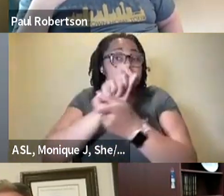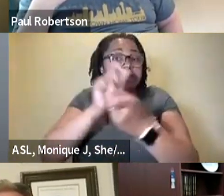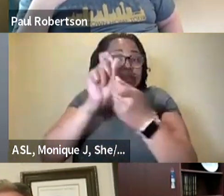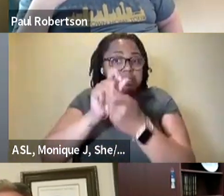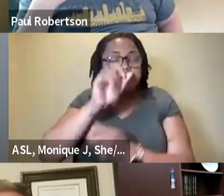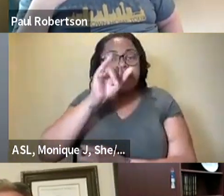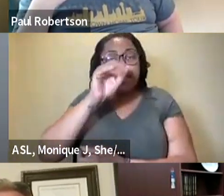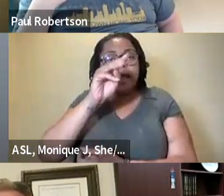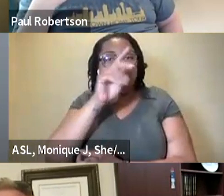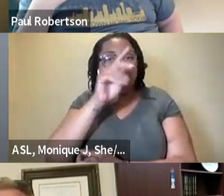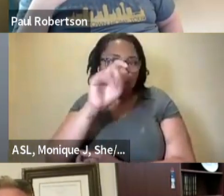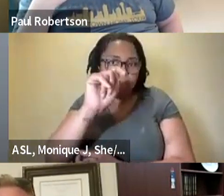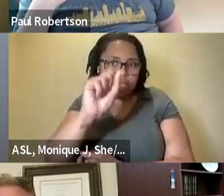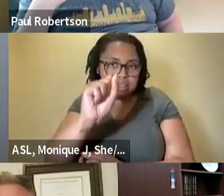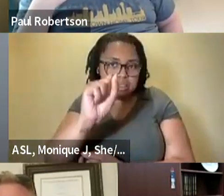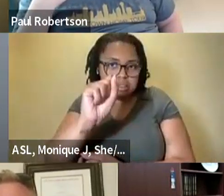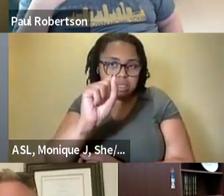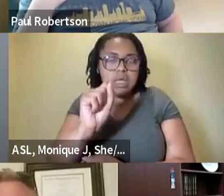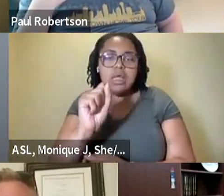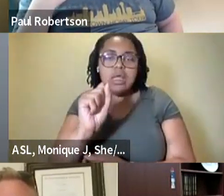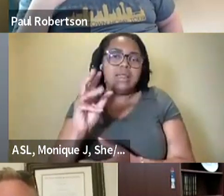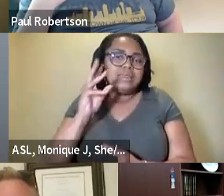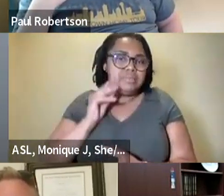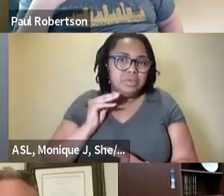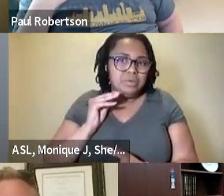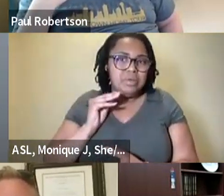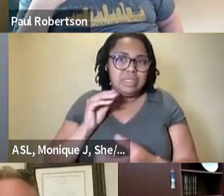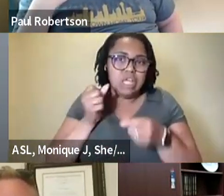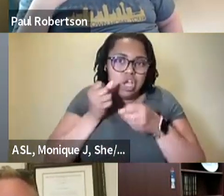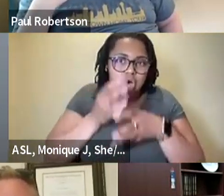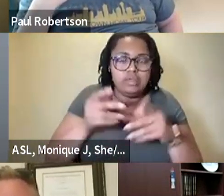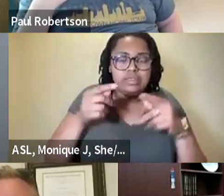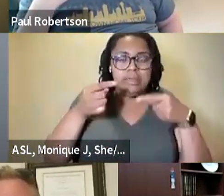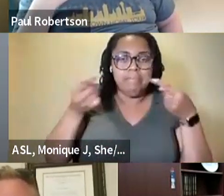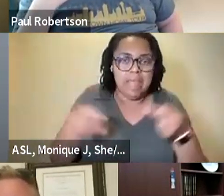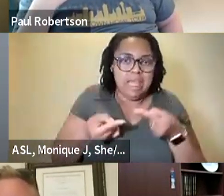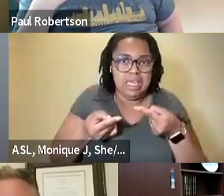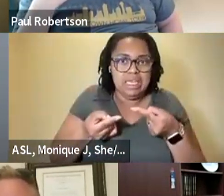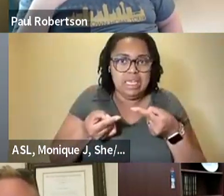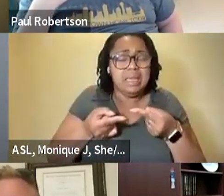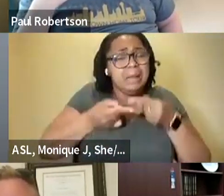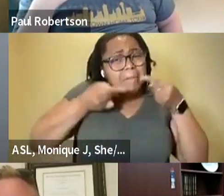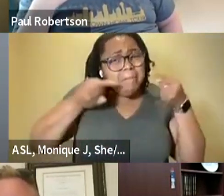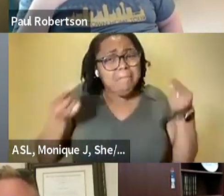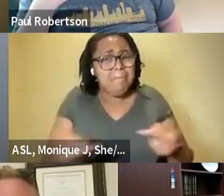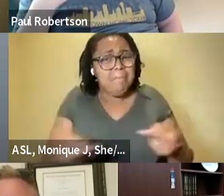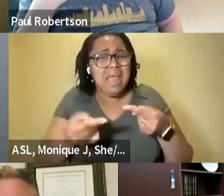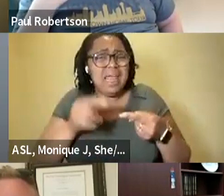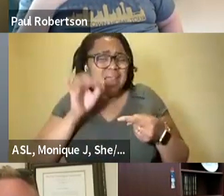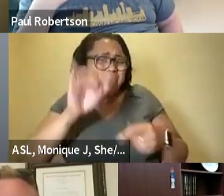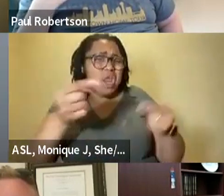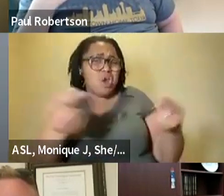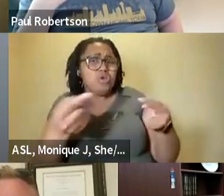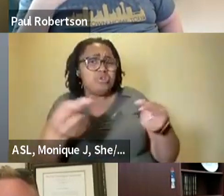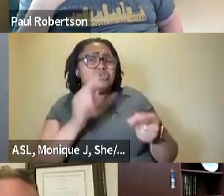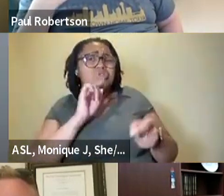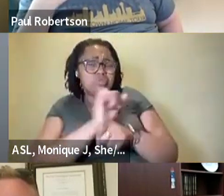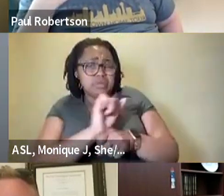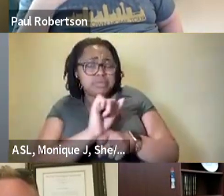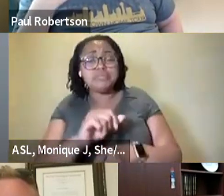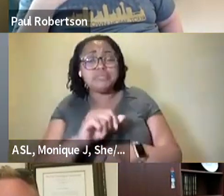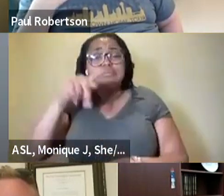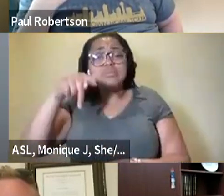just come with pain. Pain hurts. And what philosophers are sort of struggling with